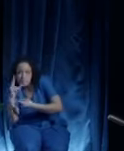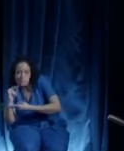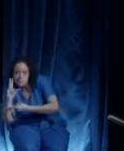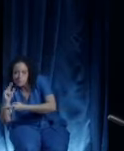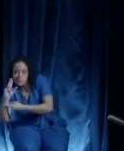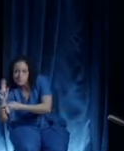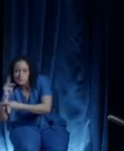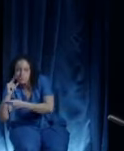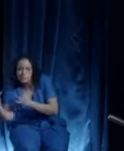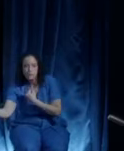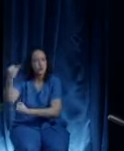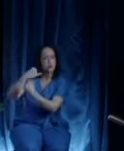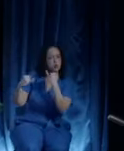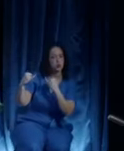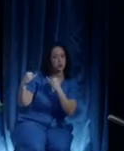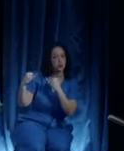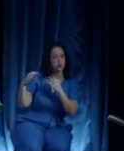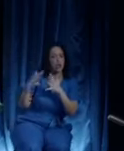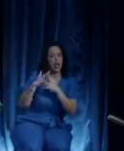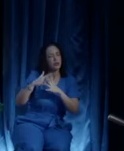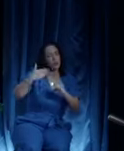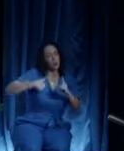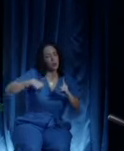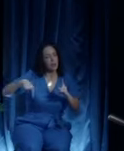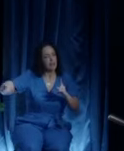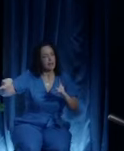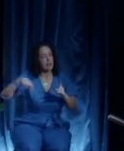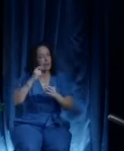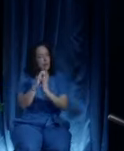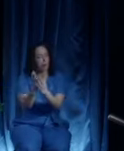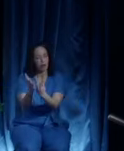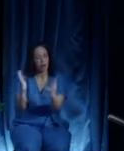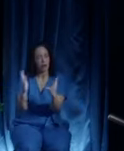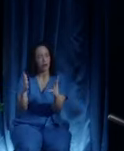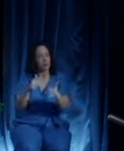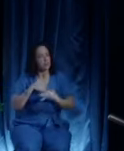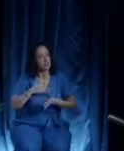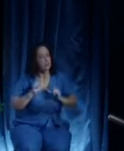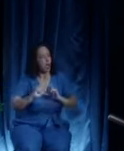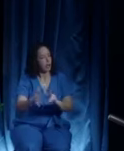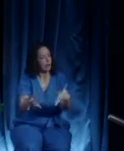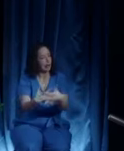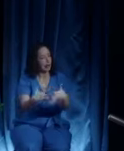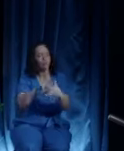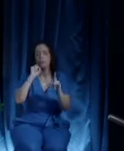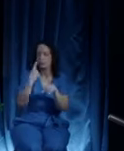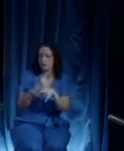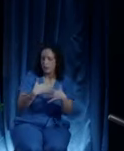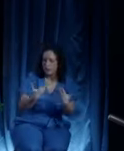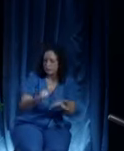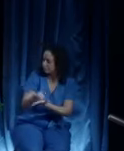women negotiate that? That's what I was interested in. How did they survive? So yeah, we're going to talk about that today.